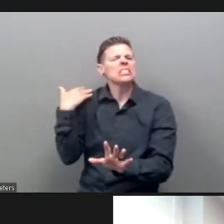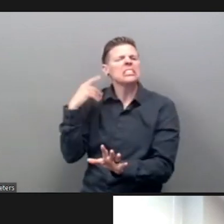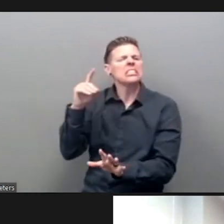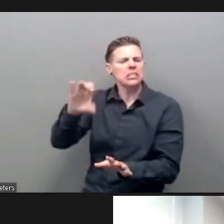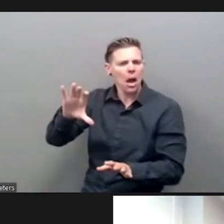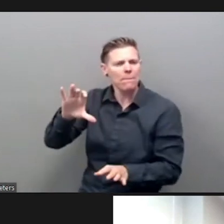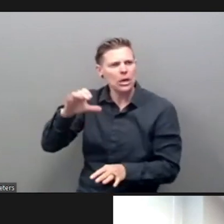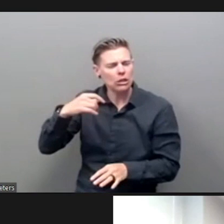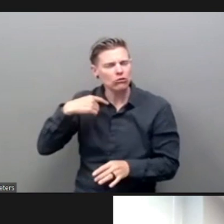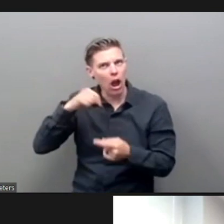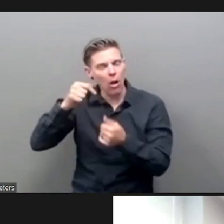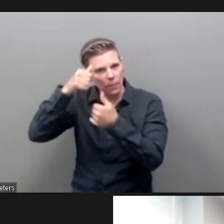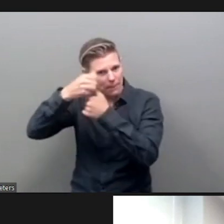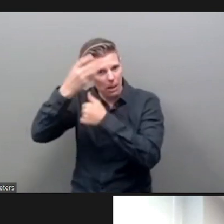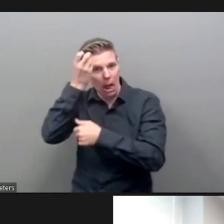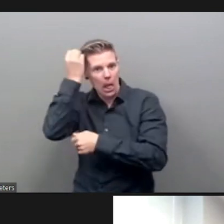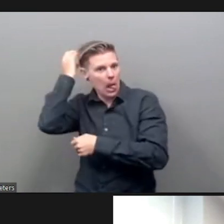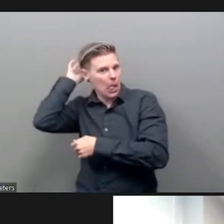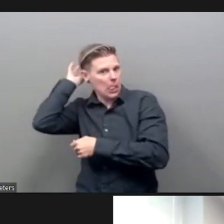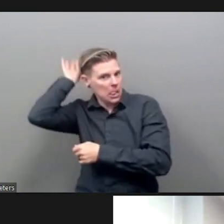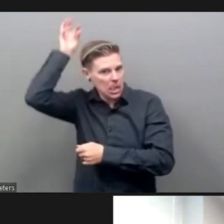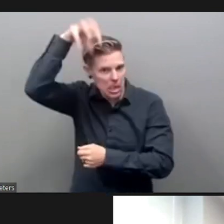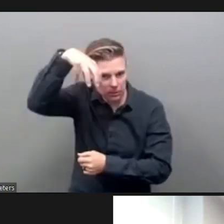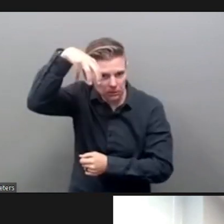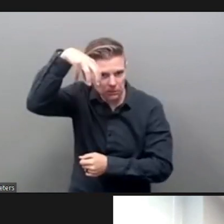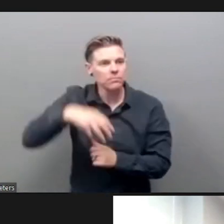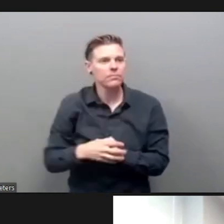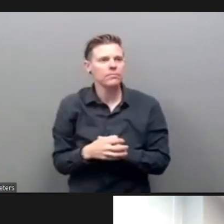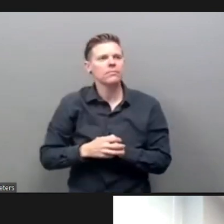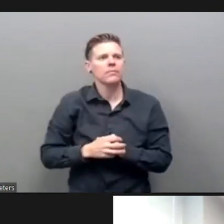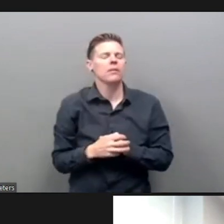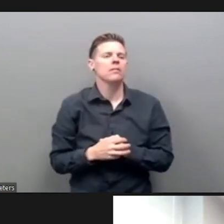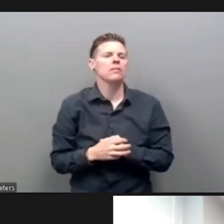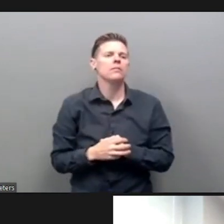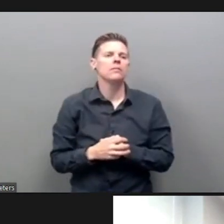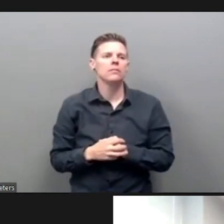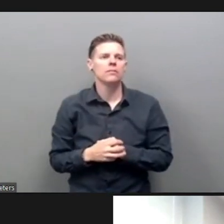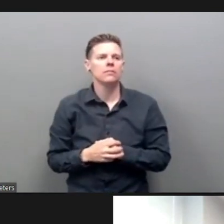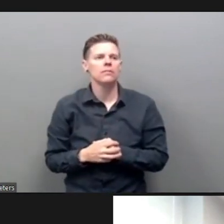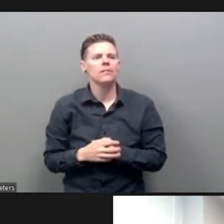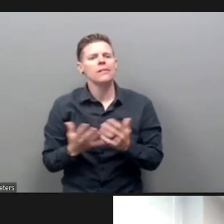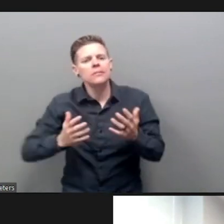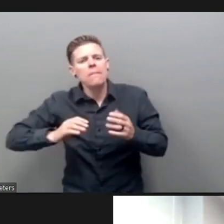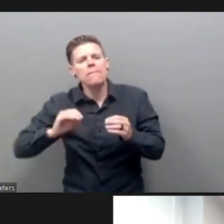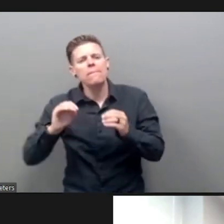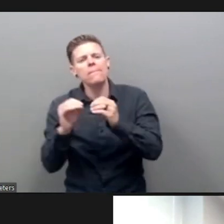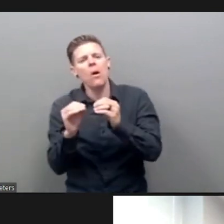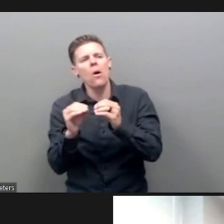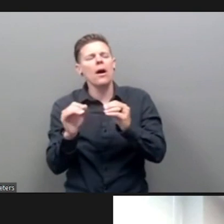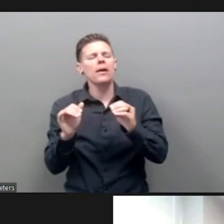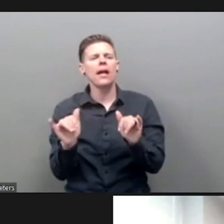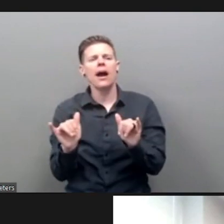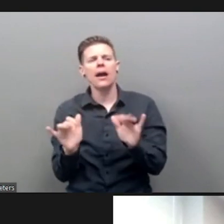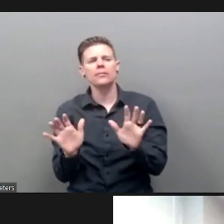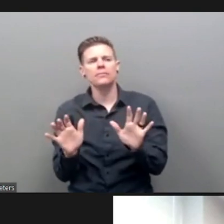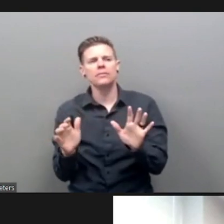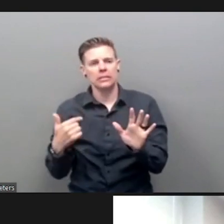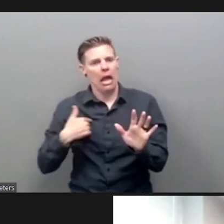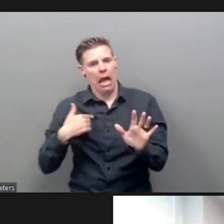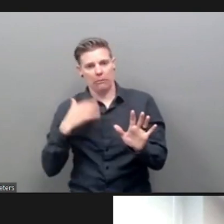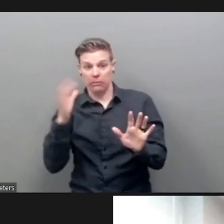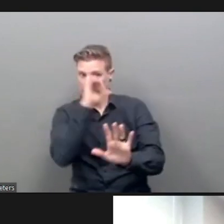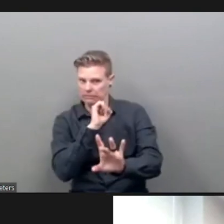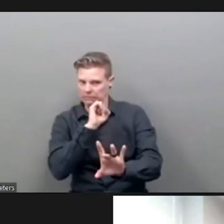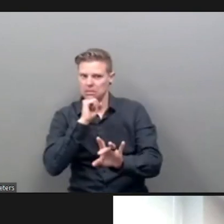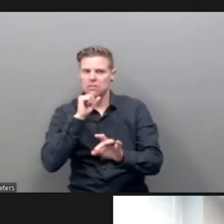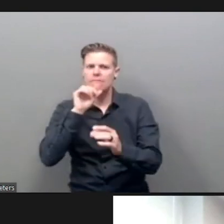situation last year was more on the order of and again, pure estimates, 2/3 of the